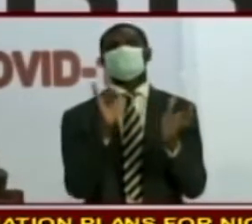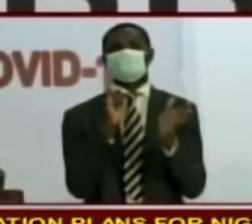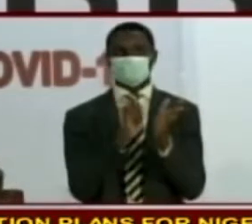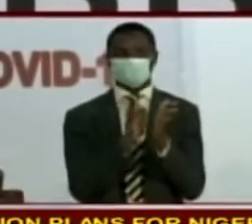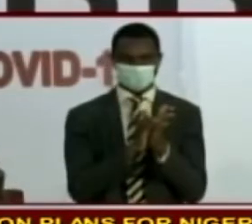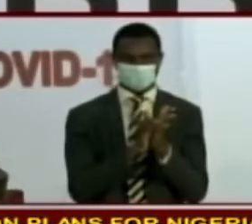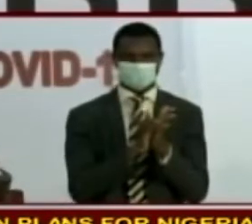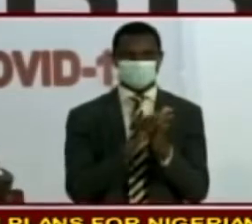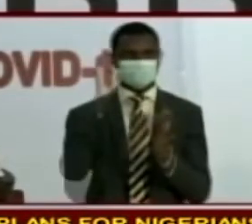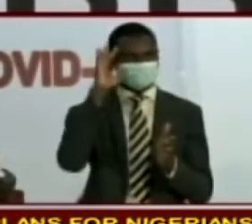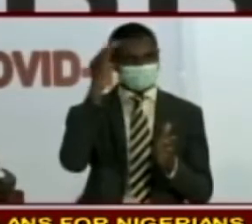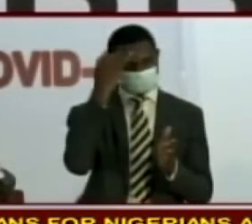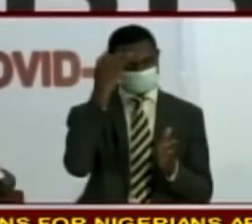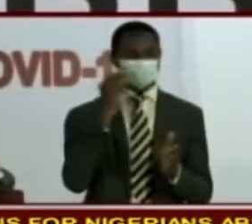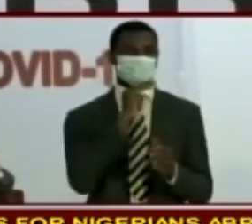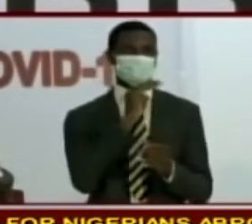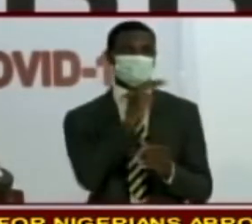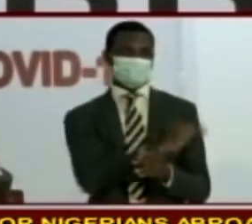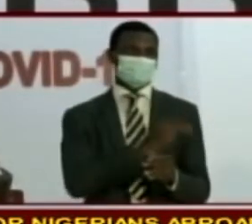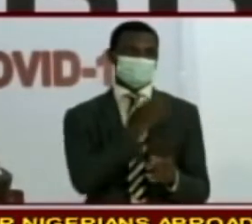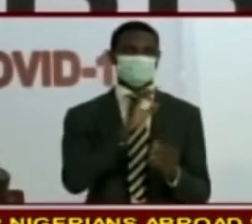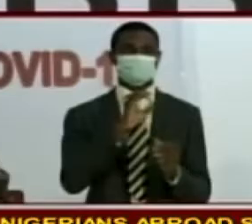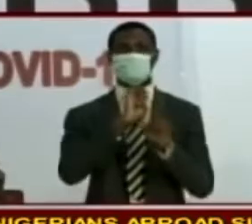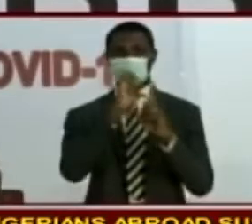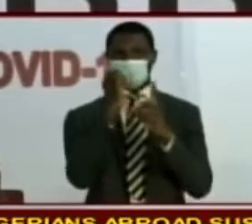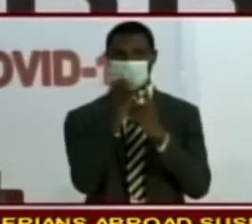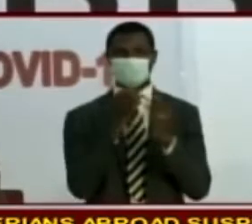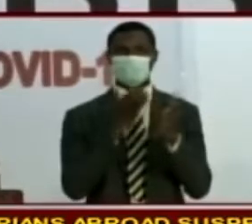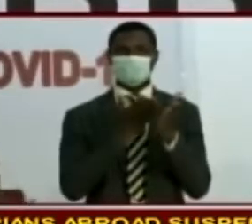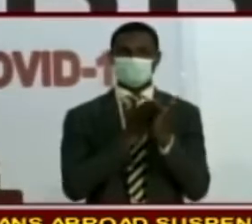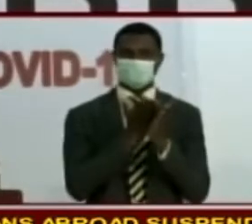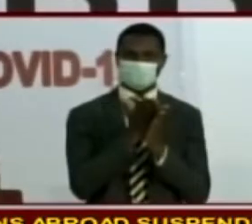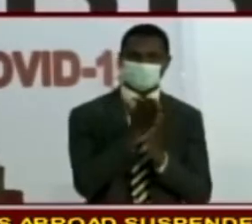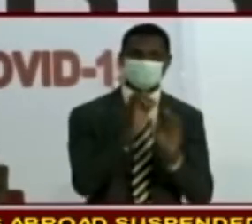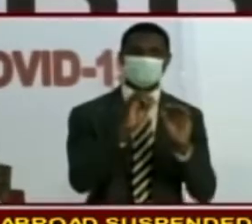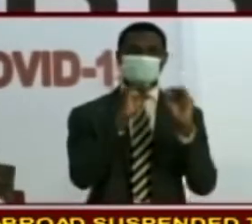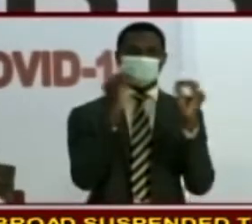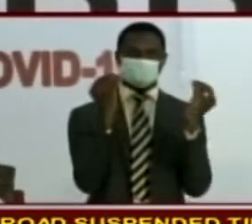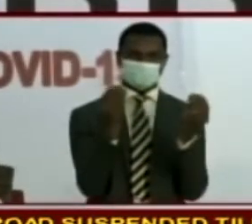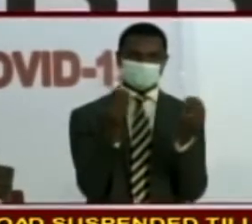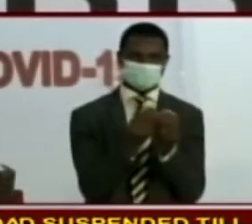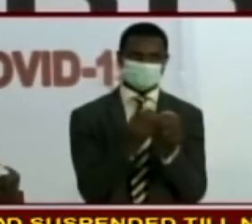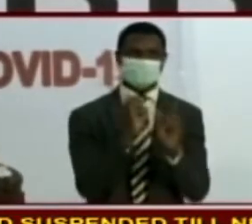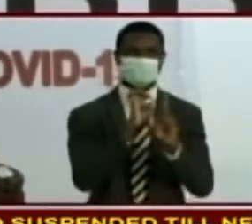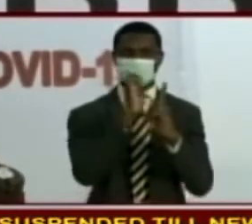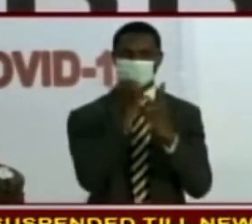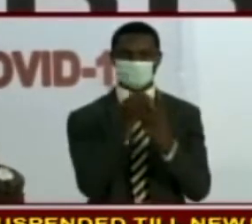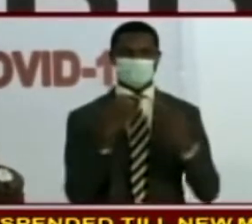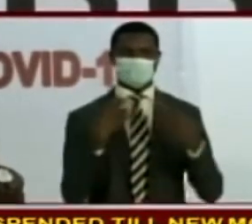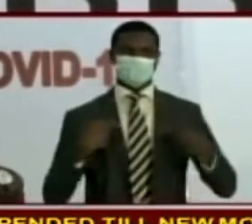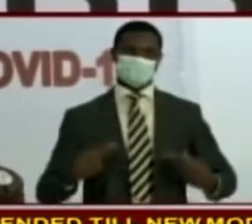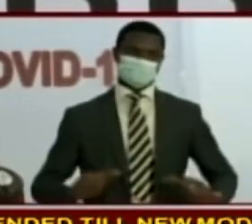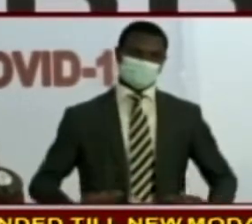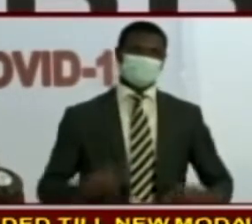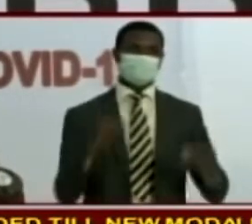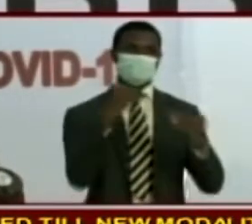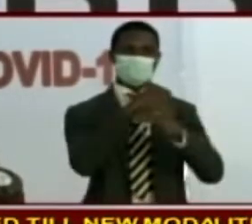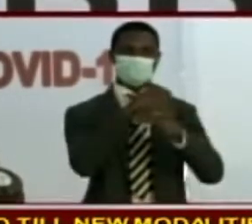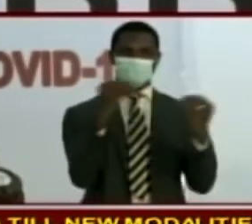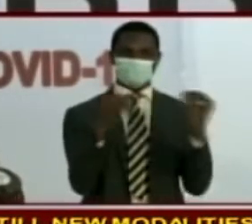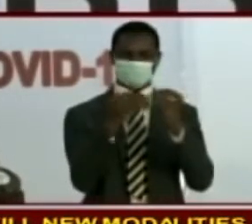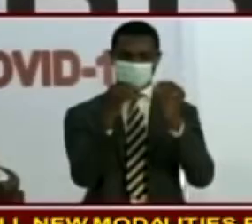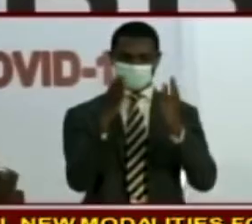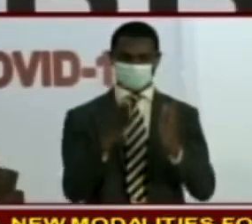by the Federal Ministry of Environment through its agency, Environmental Health Officers Registration Council of